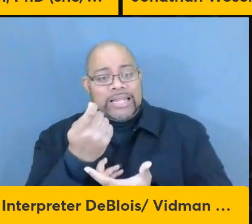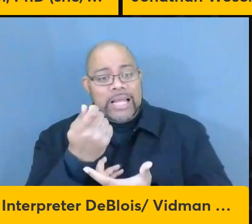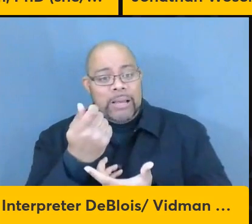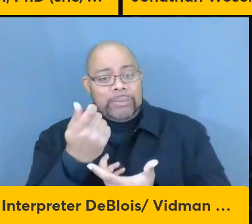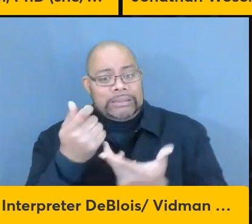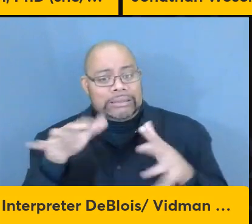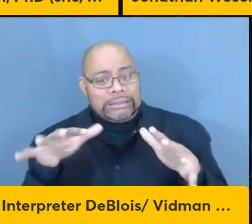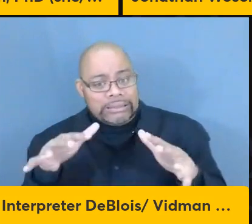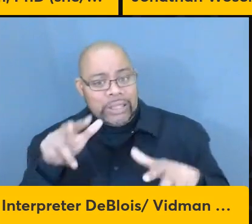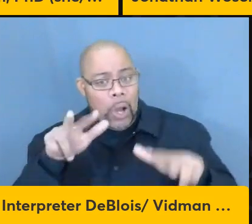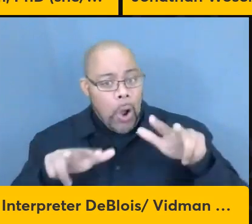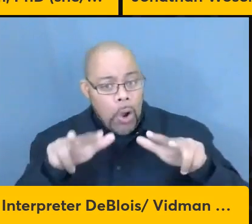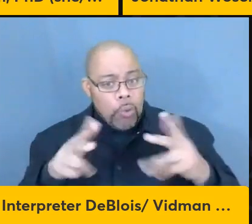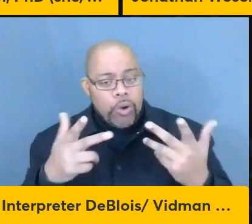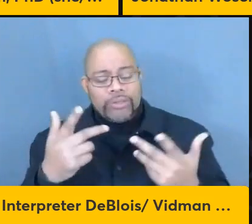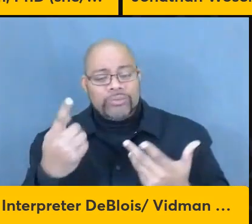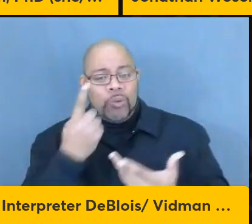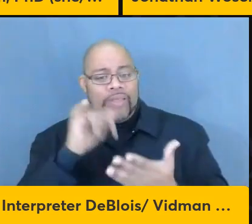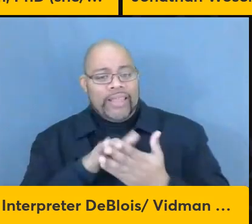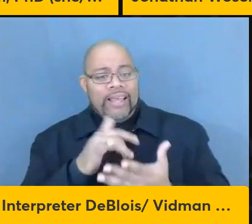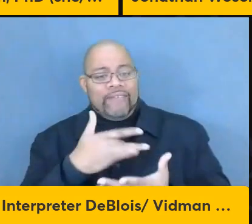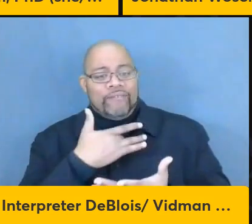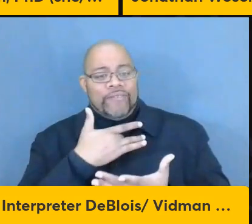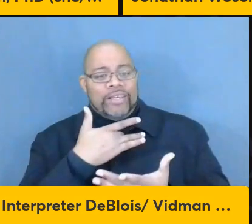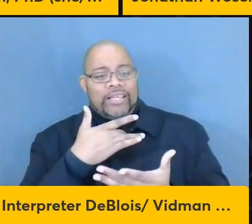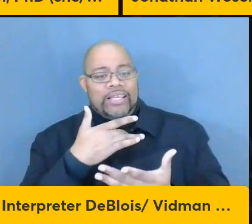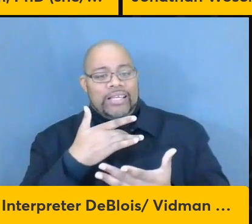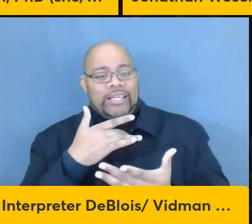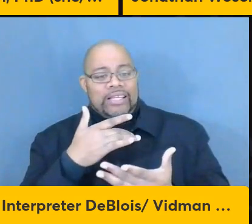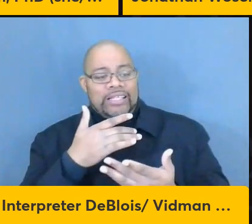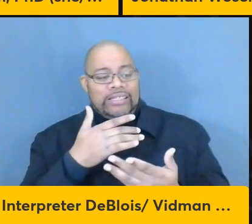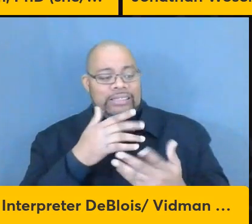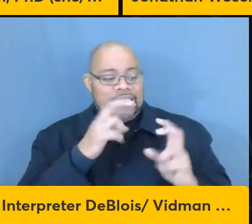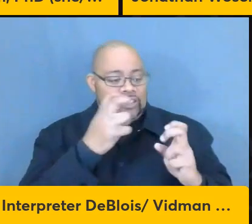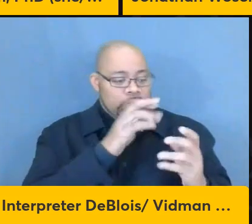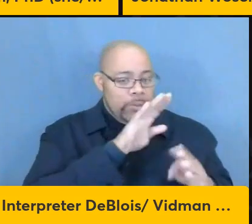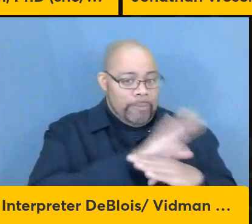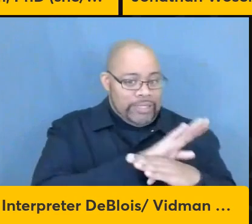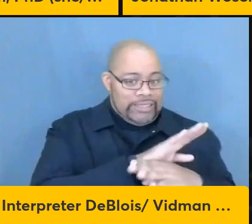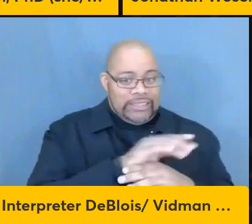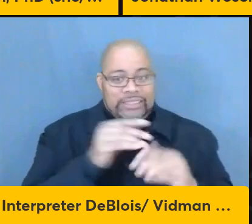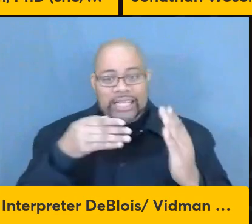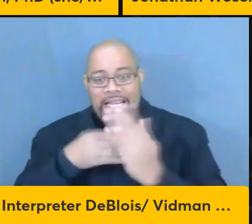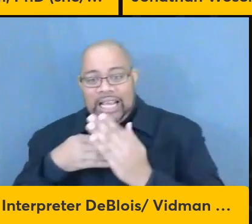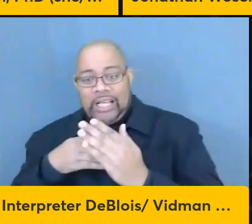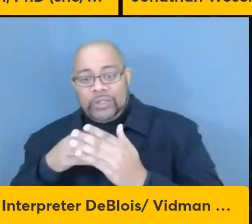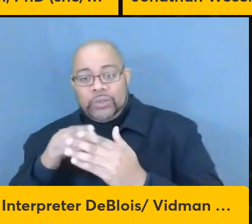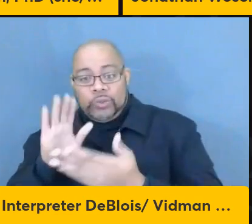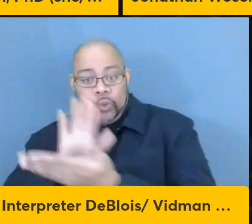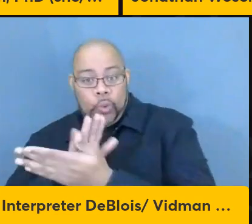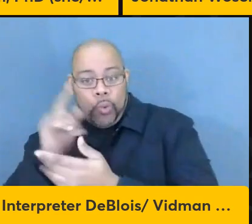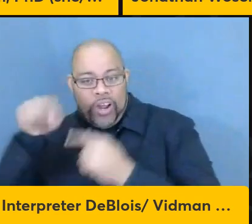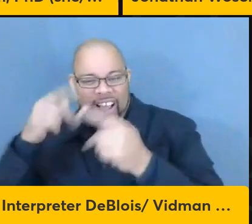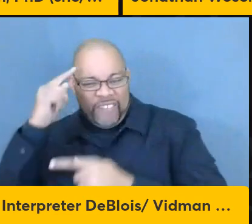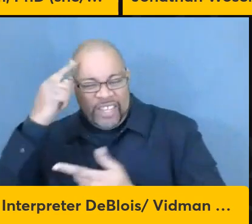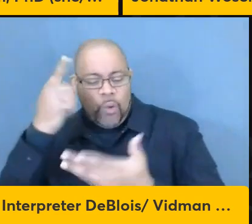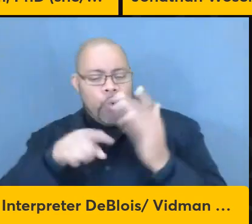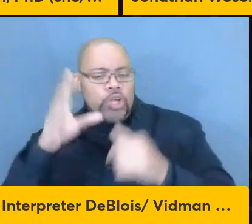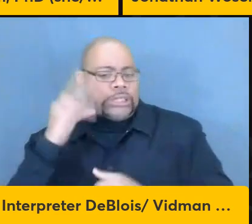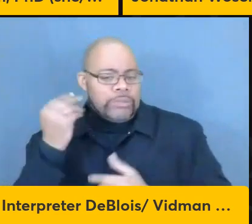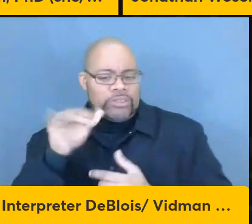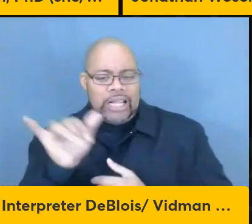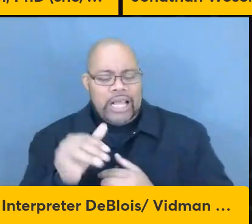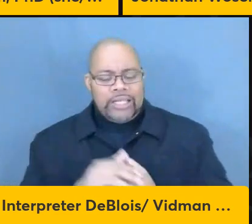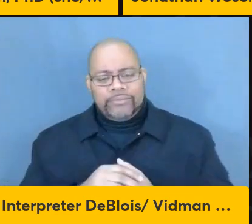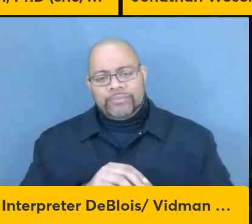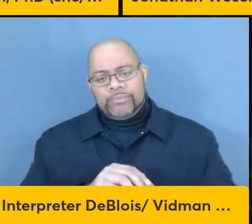tense, a bit awkward? In other words, always this industry versus academia kind of way of thinking. How were your